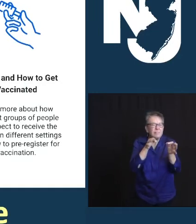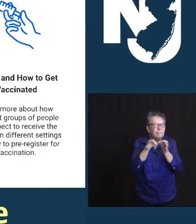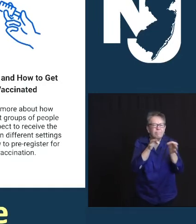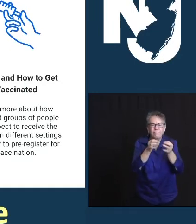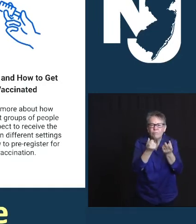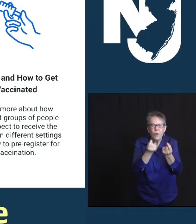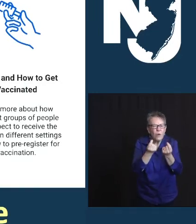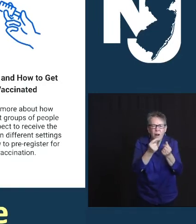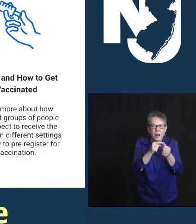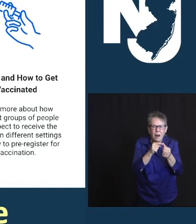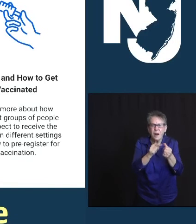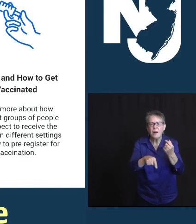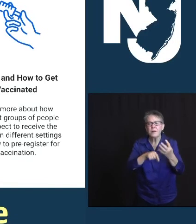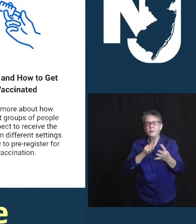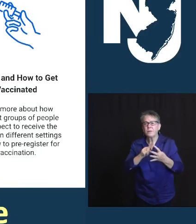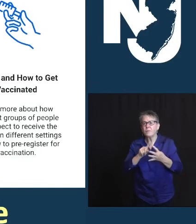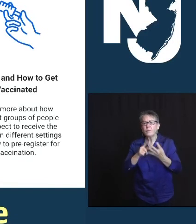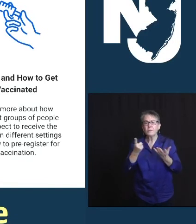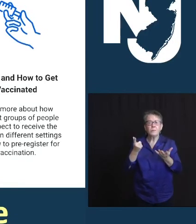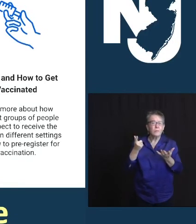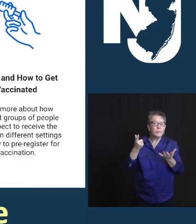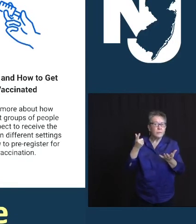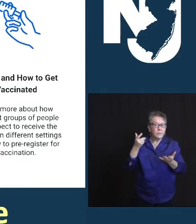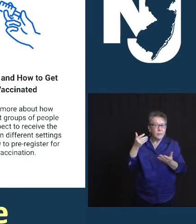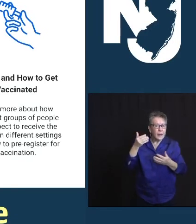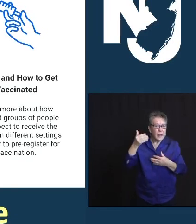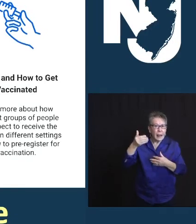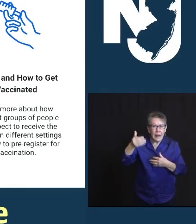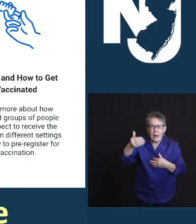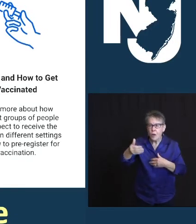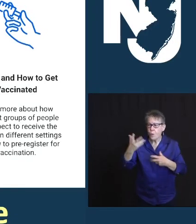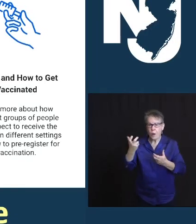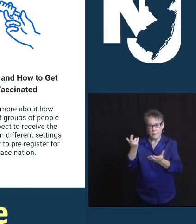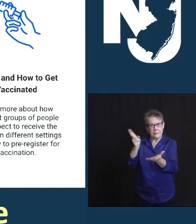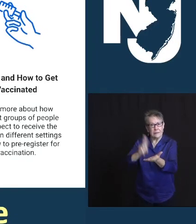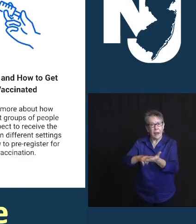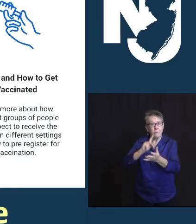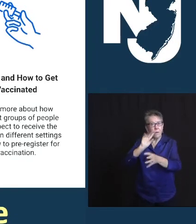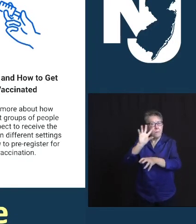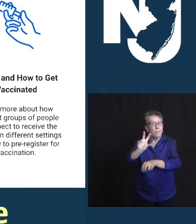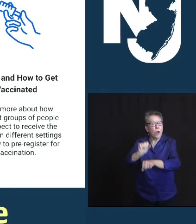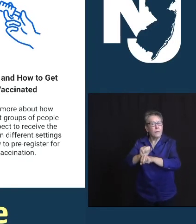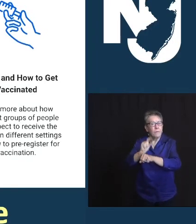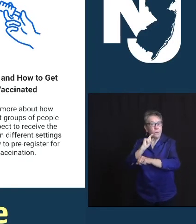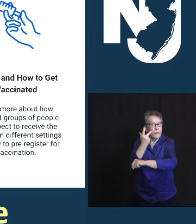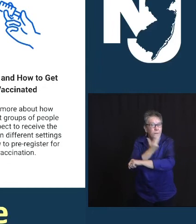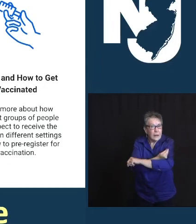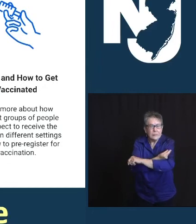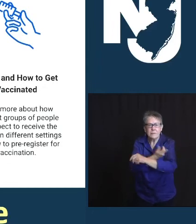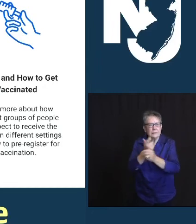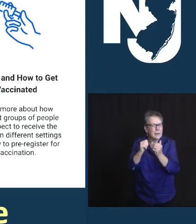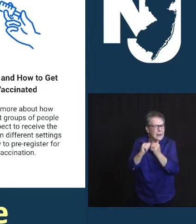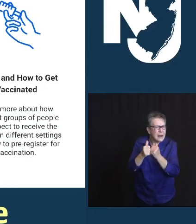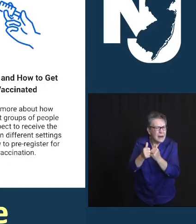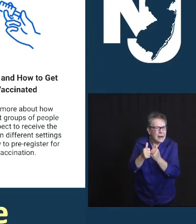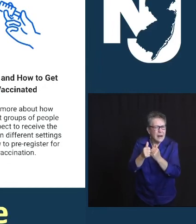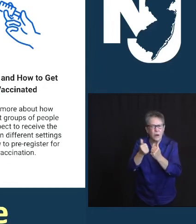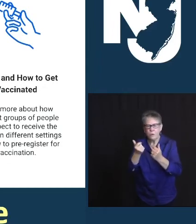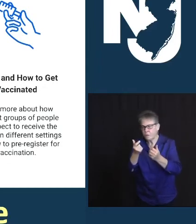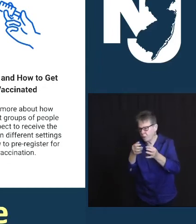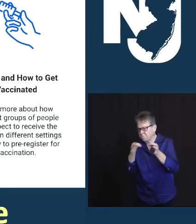as a registration portal to help you sign up to make your appointment to get vaccinated when your turn comes to roll up your